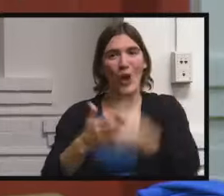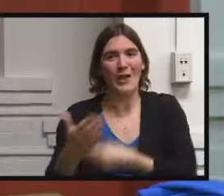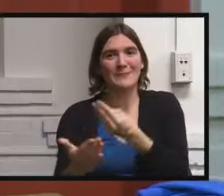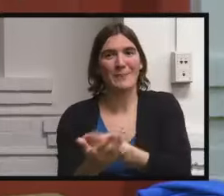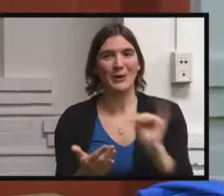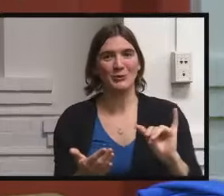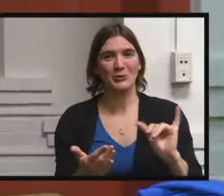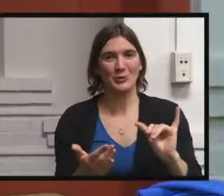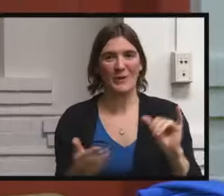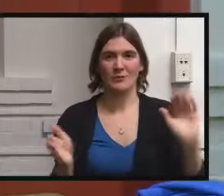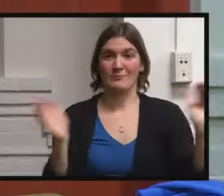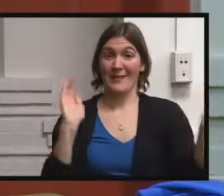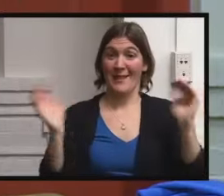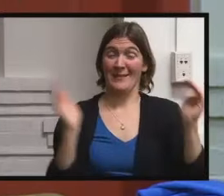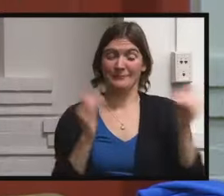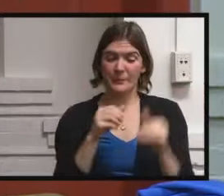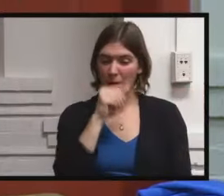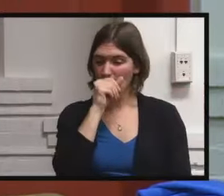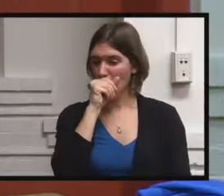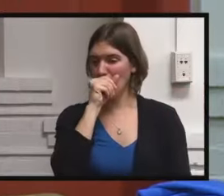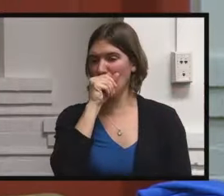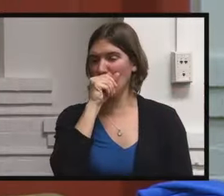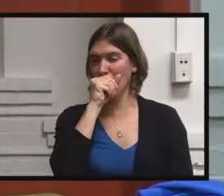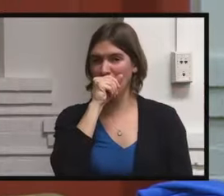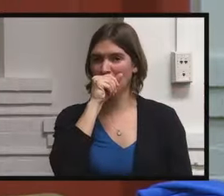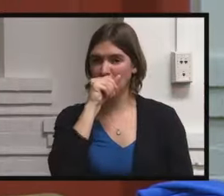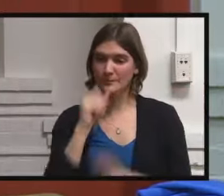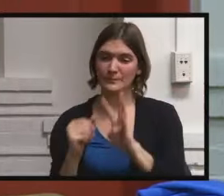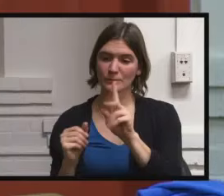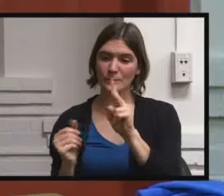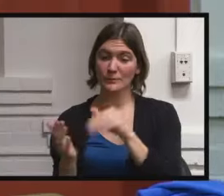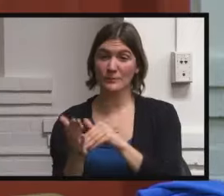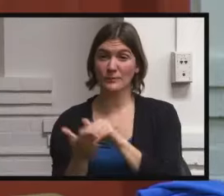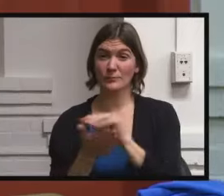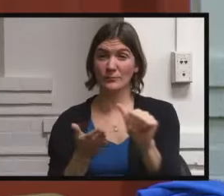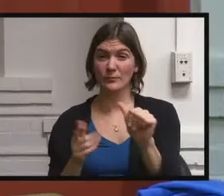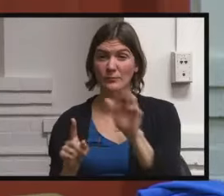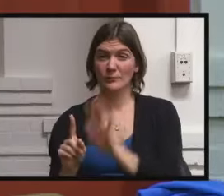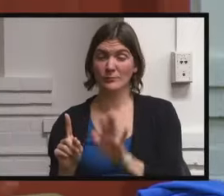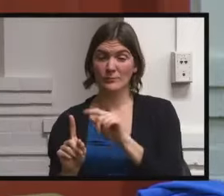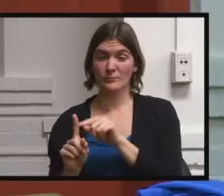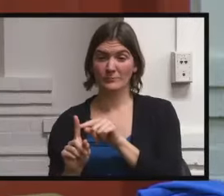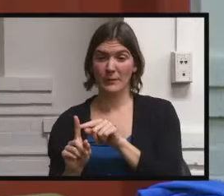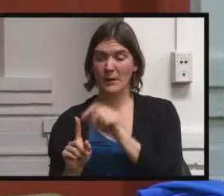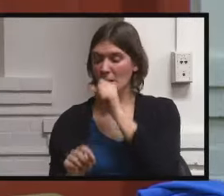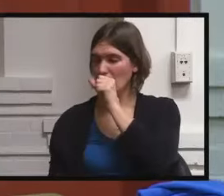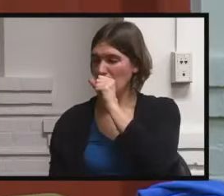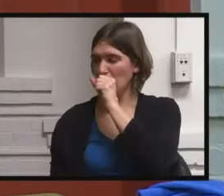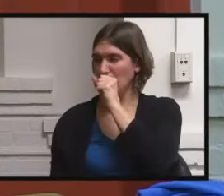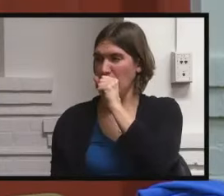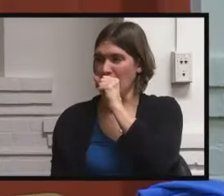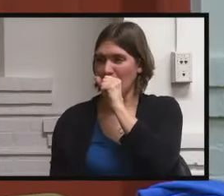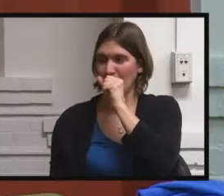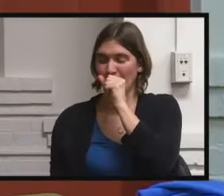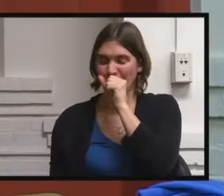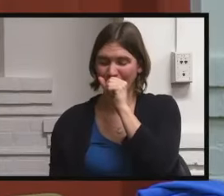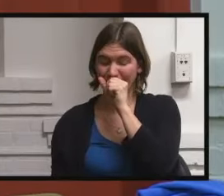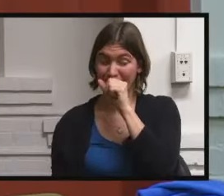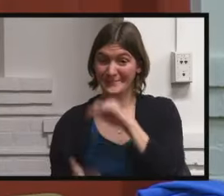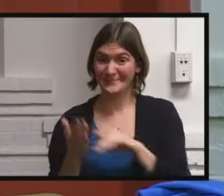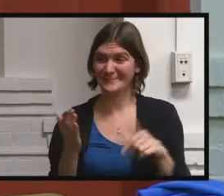think looking at the numbers was about $42,500 approximately. So that $60,000 you were talking